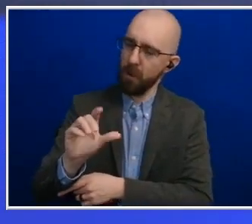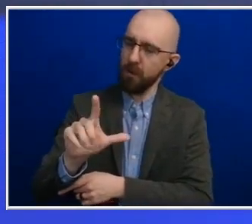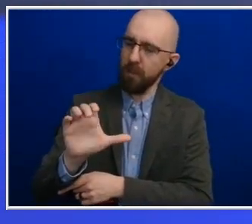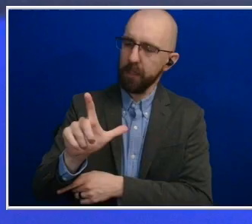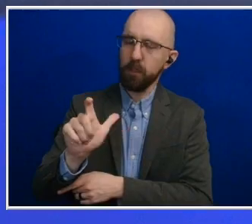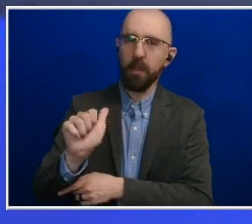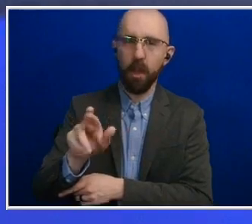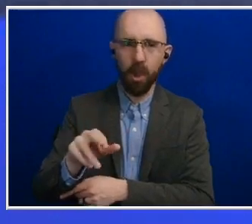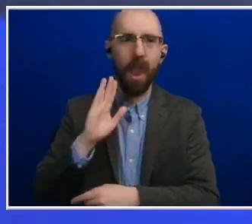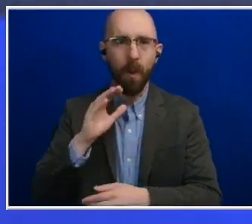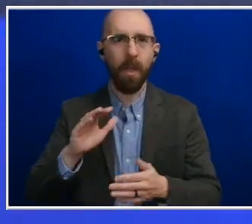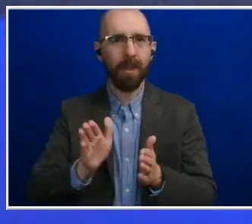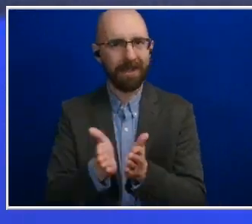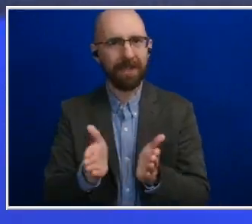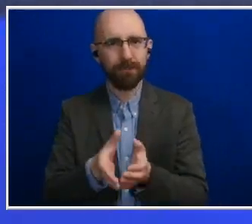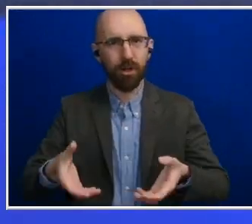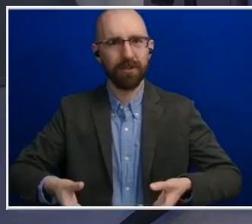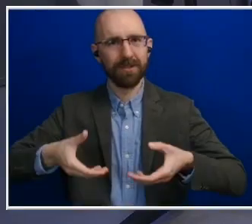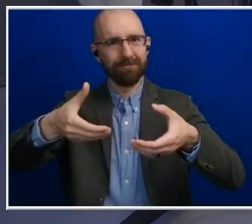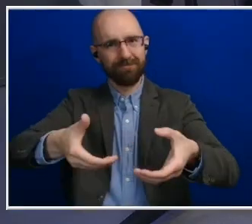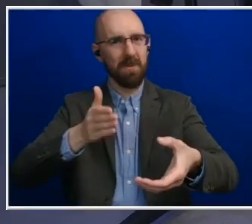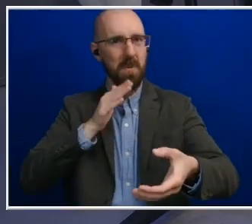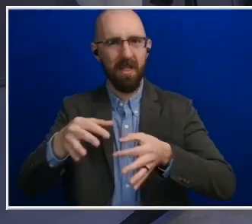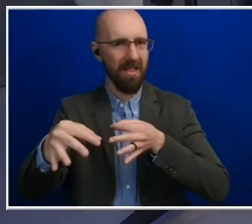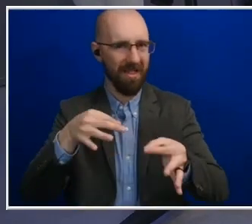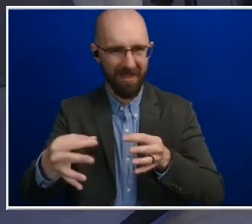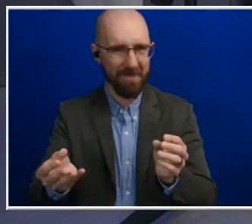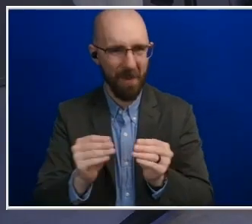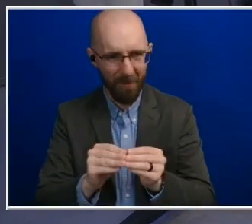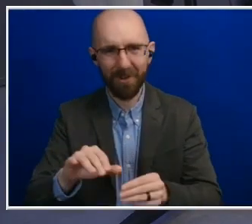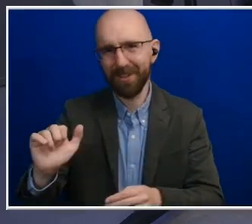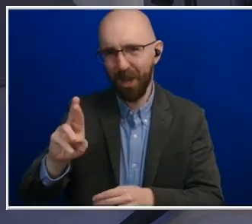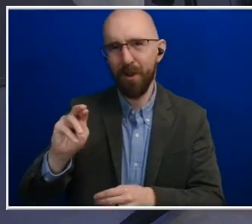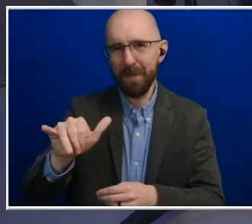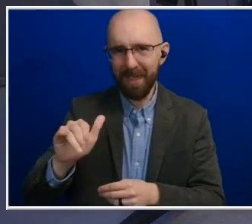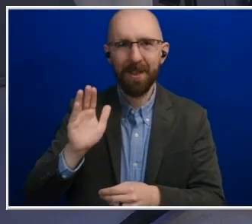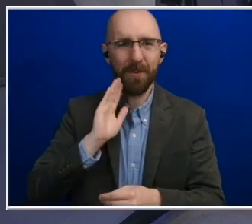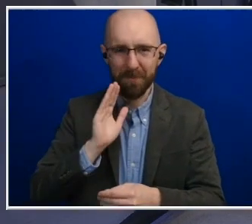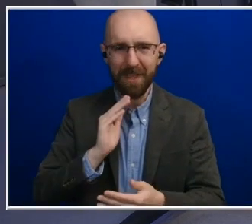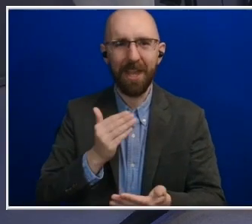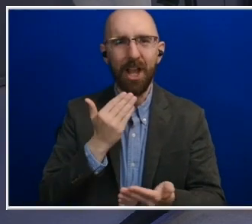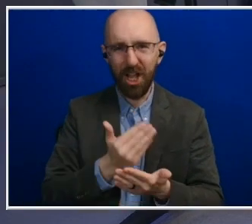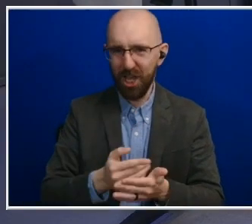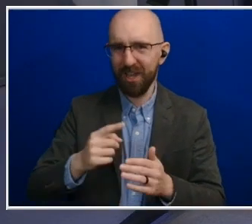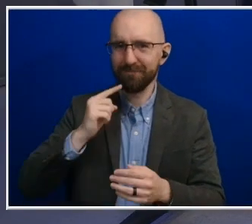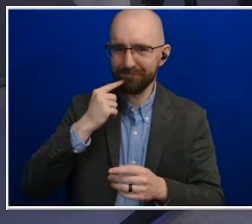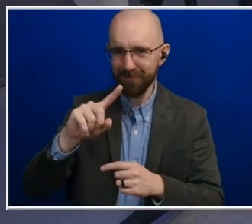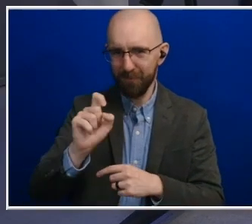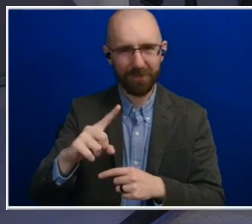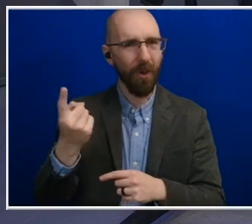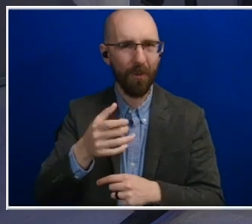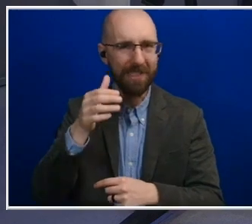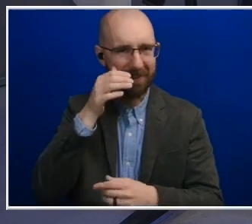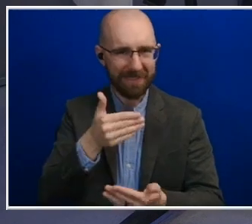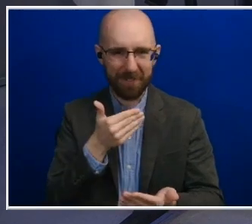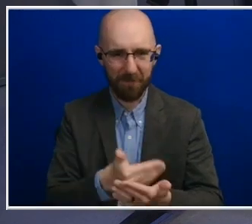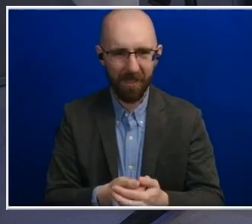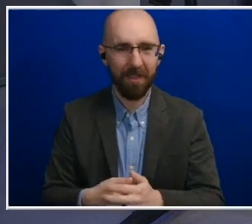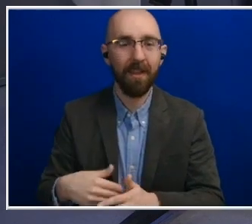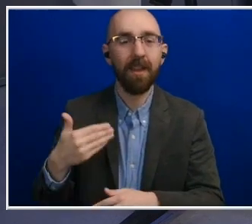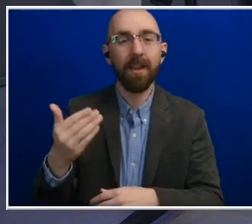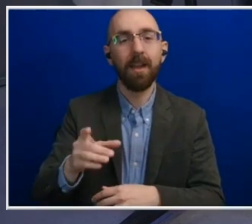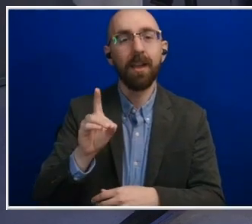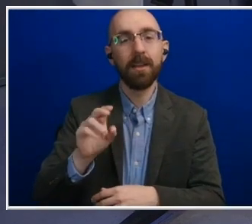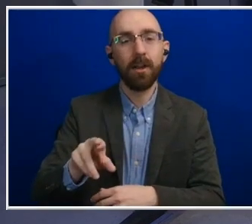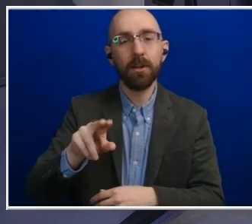that talks a lot about it. Jeremy always has very, very good, intense questions. He's always listening very well. Dr. Joe, what's the big